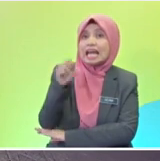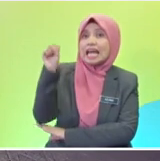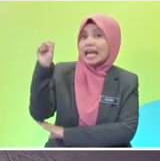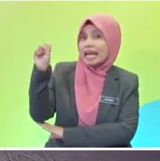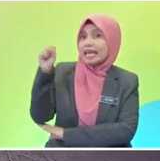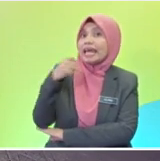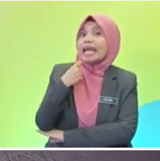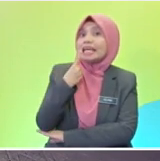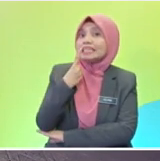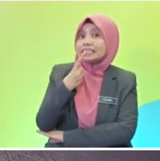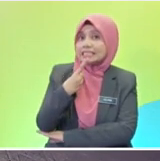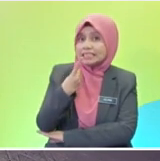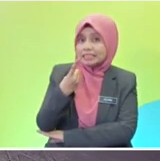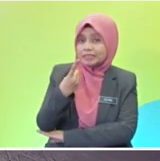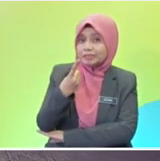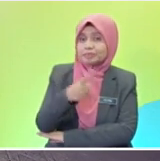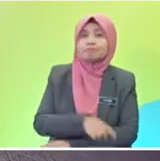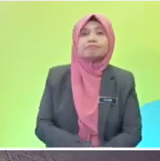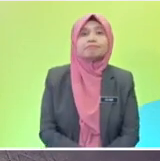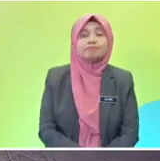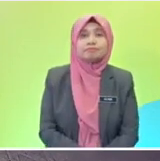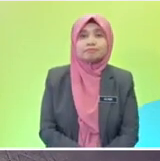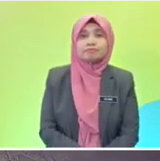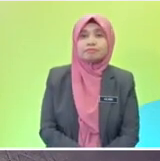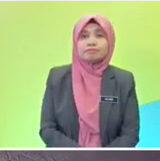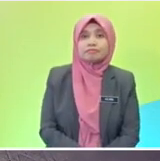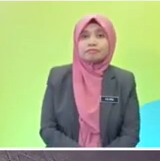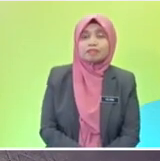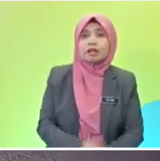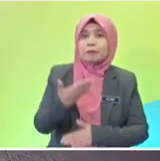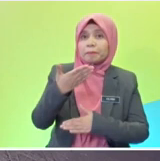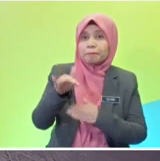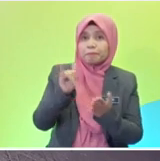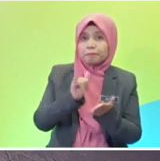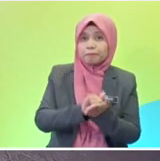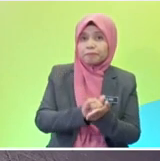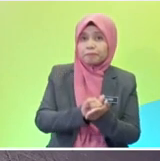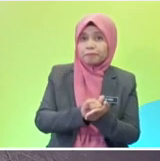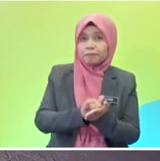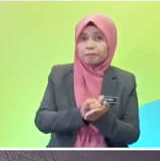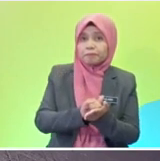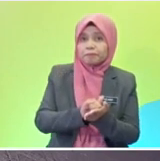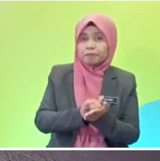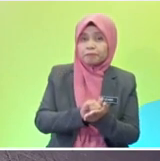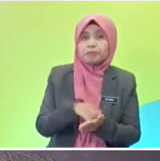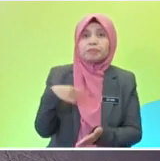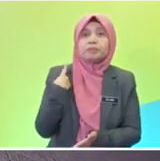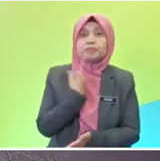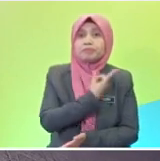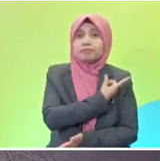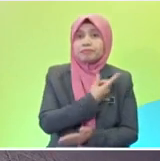Sunflower. Yeah, okay, let's see. What do I have next with me? I have here with me